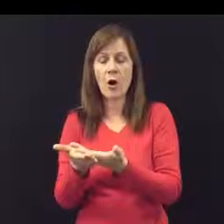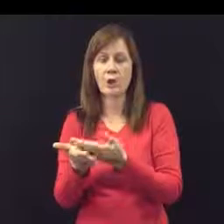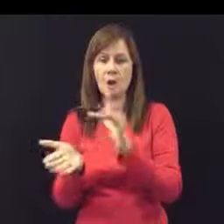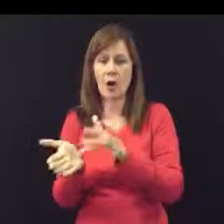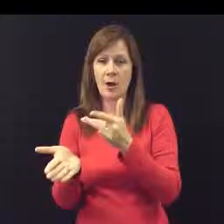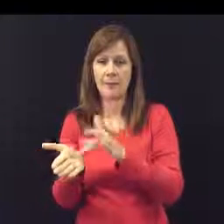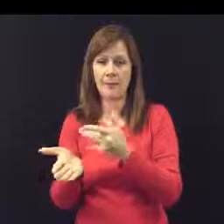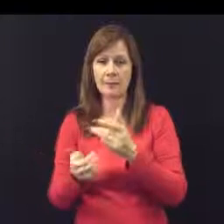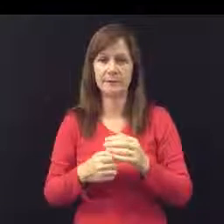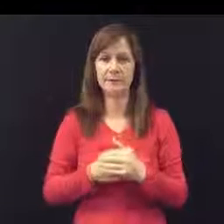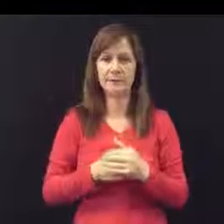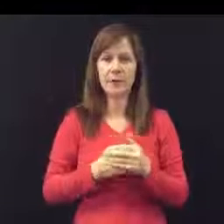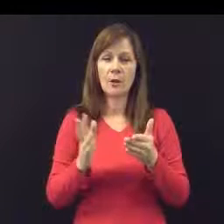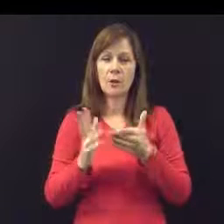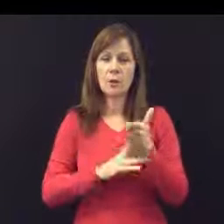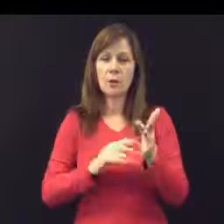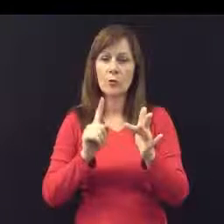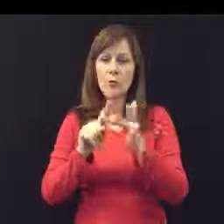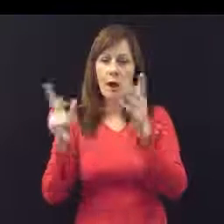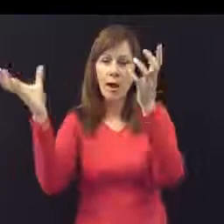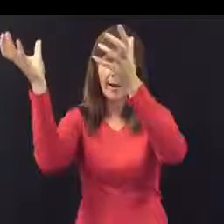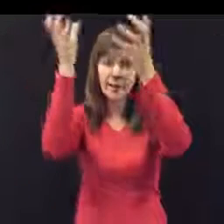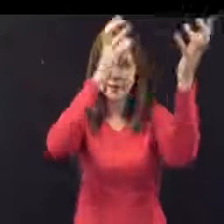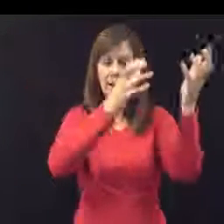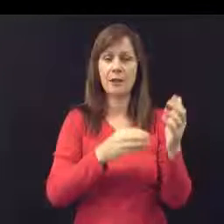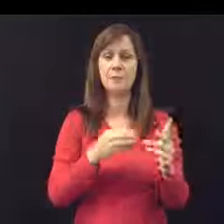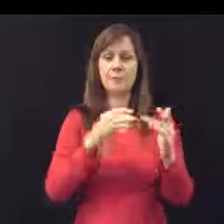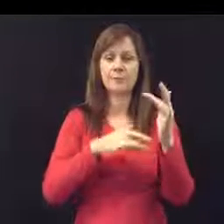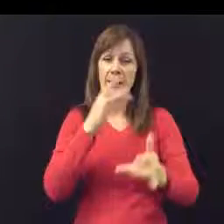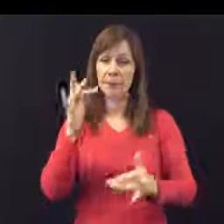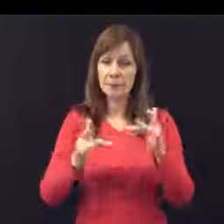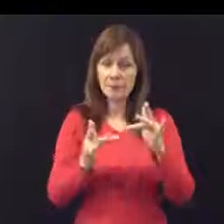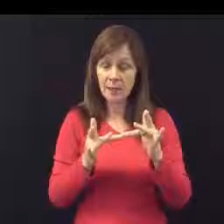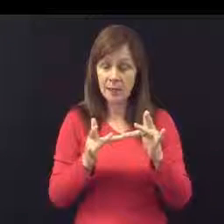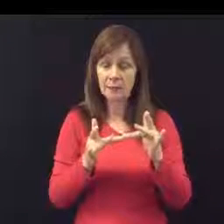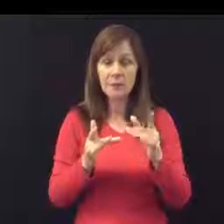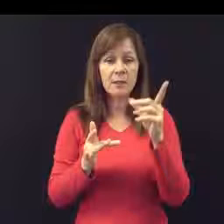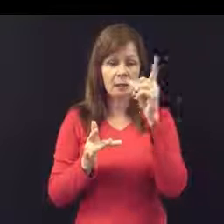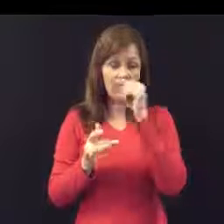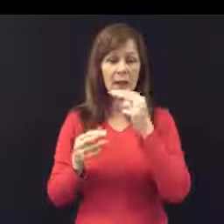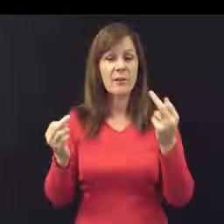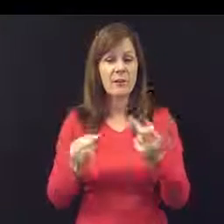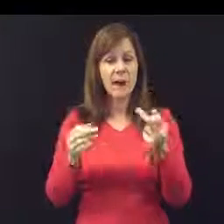The iCloud icon will now disappear for that song. With iCloud,